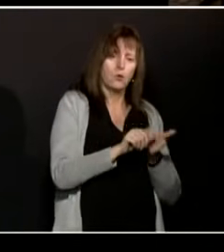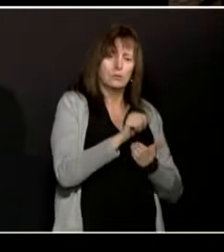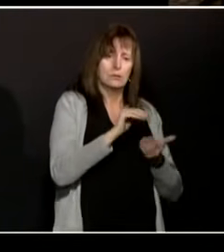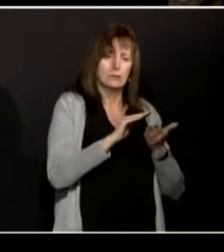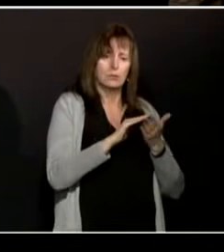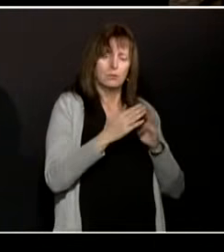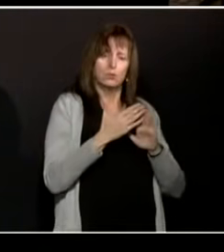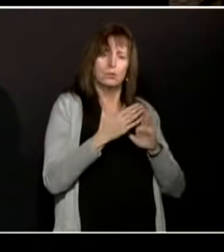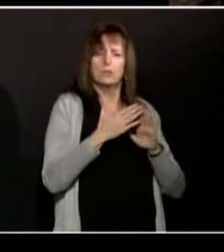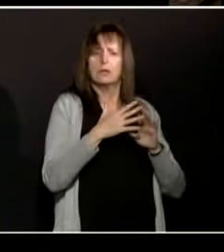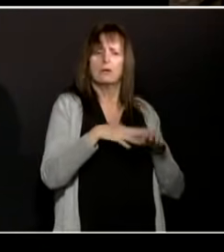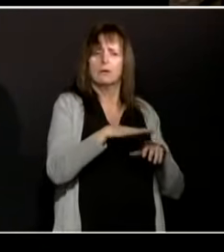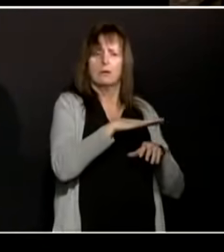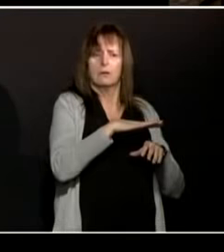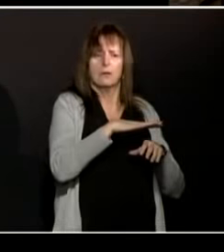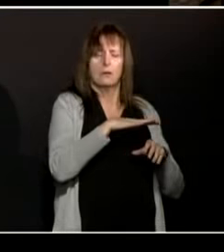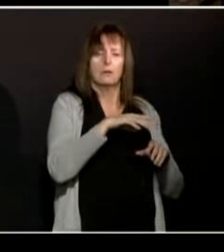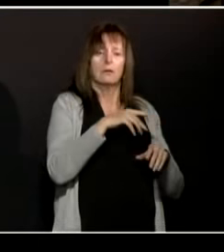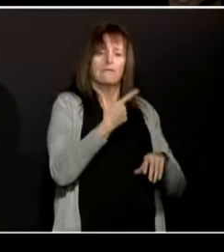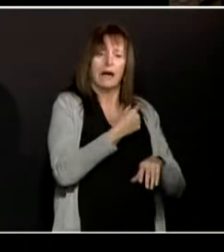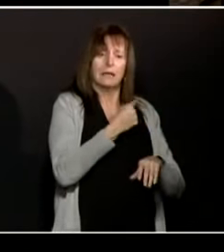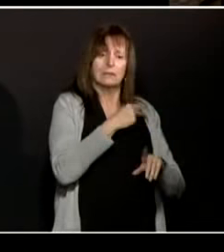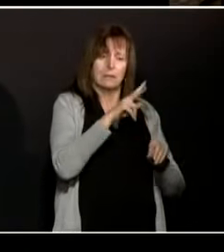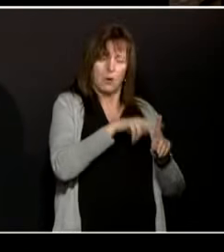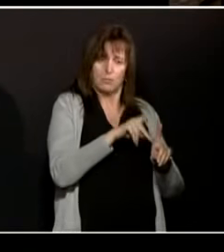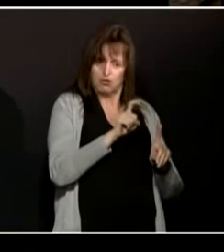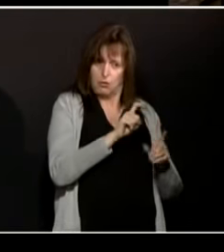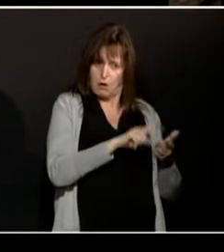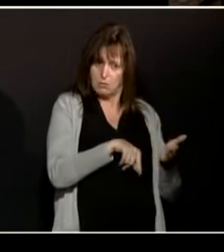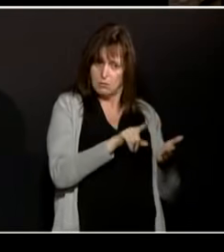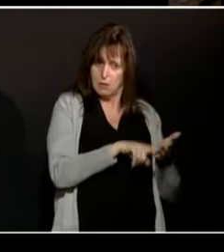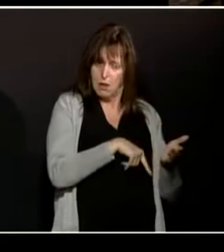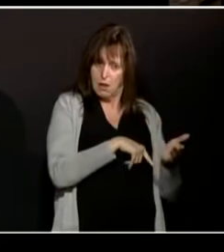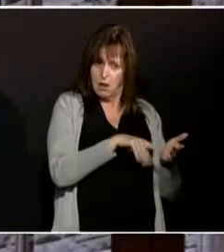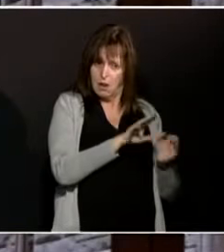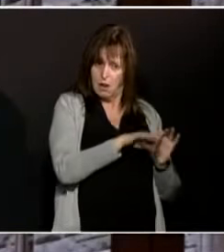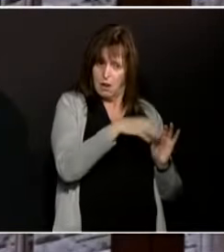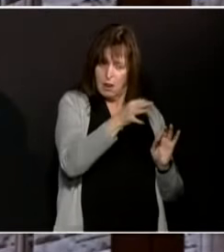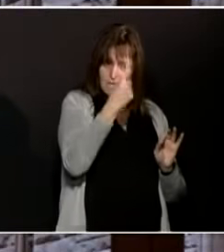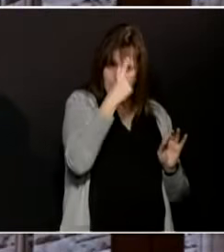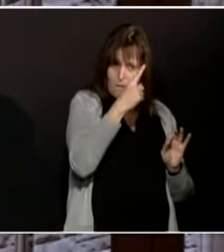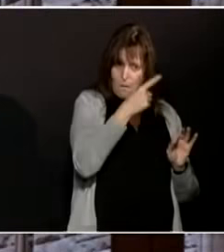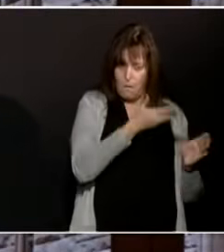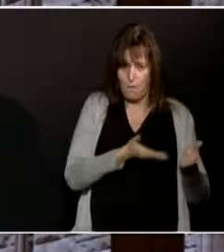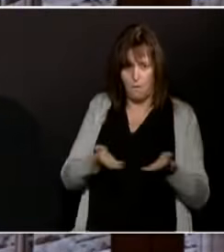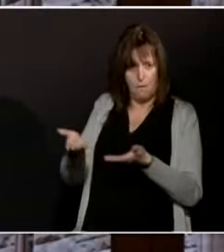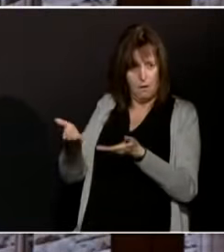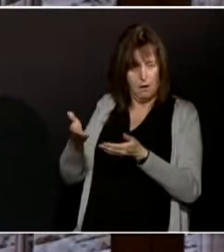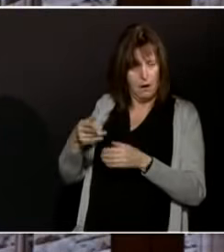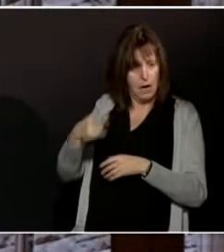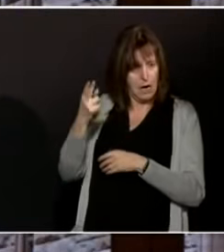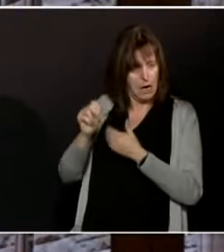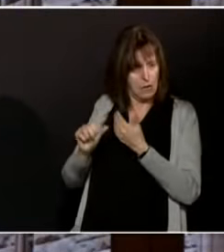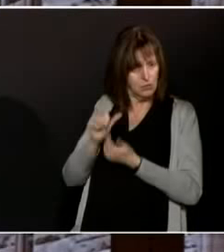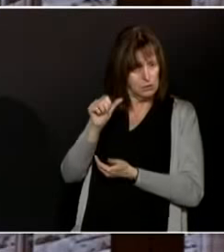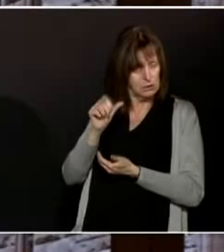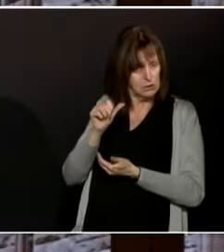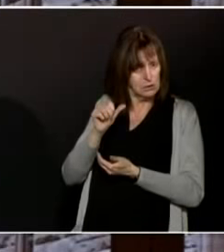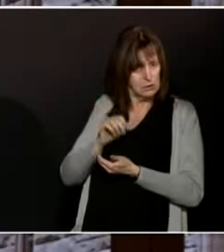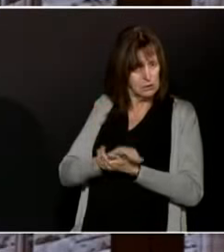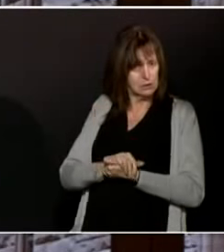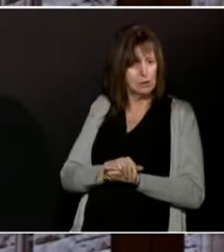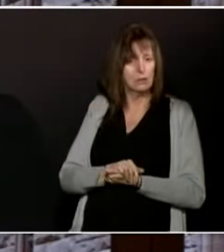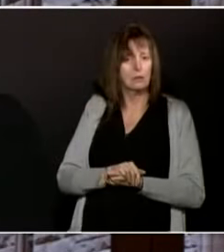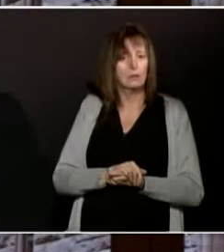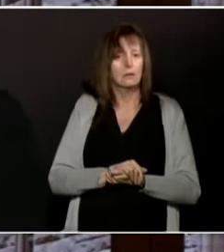David, do you want to answer that? So it's a fine balance, and it's made even more